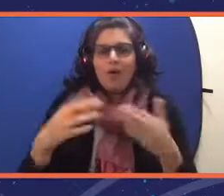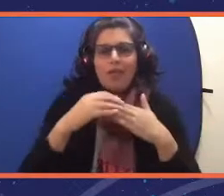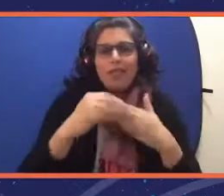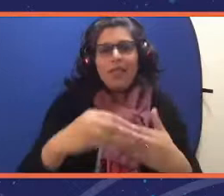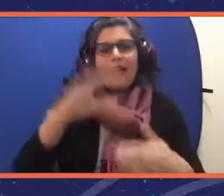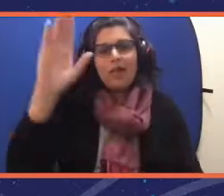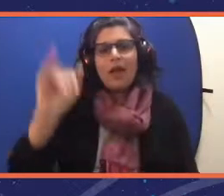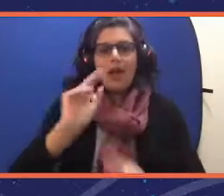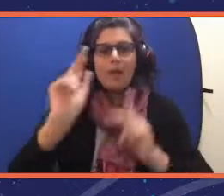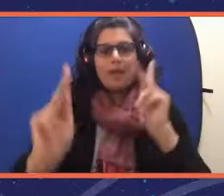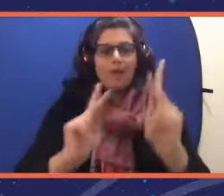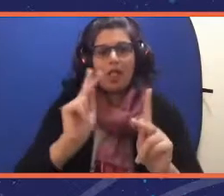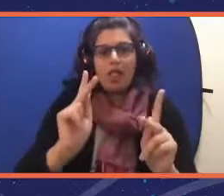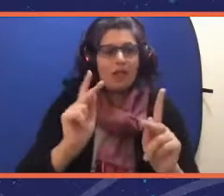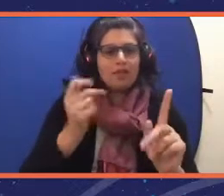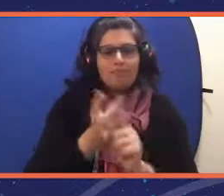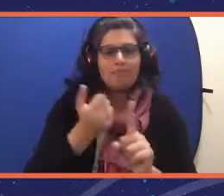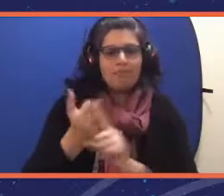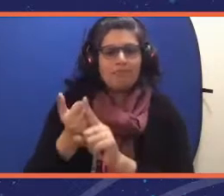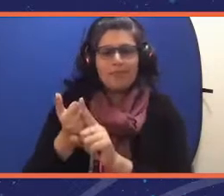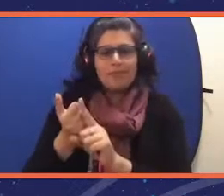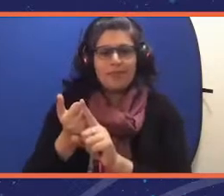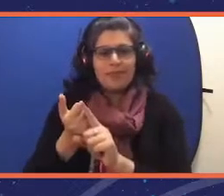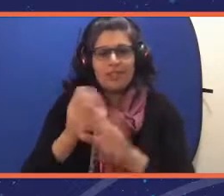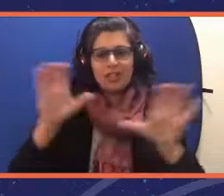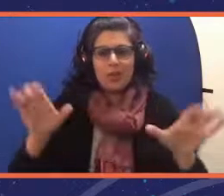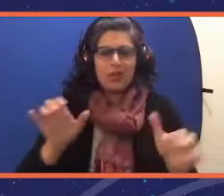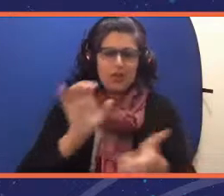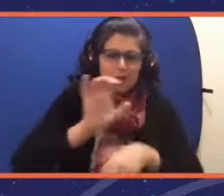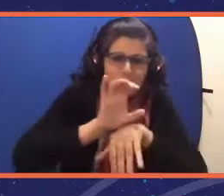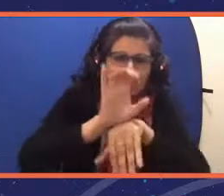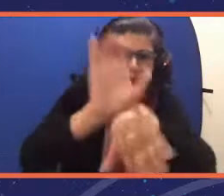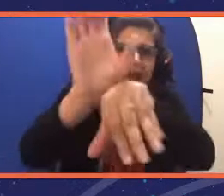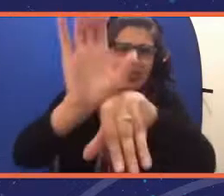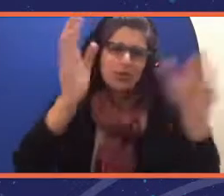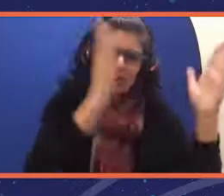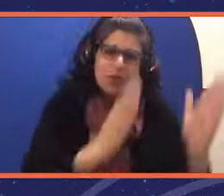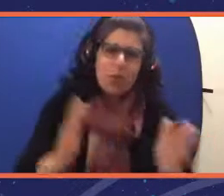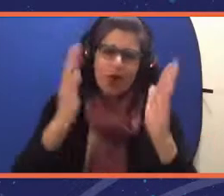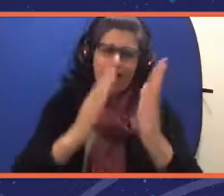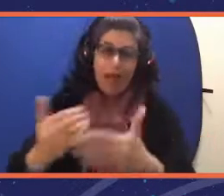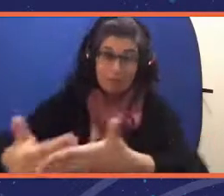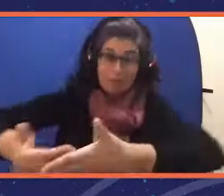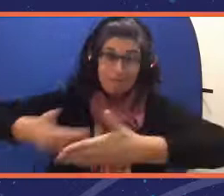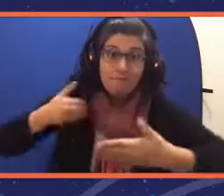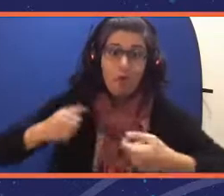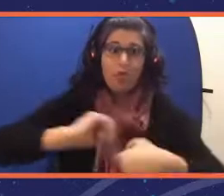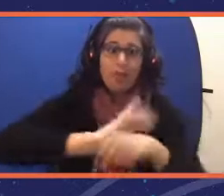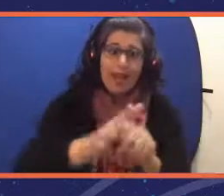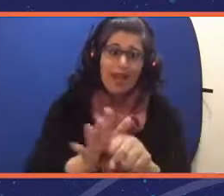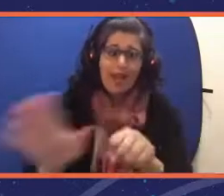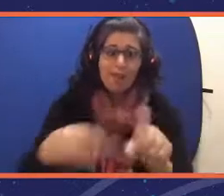folks who were had been doing or grassroots organizing even before the pandemic.